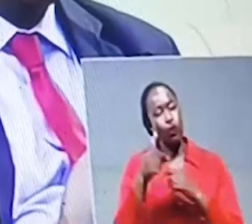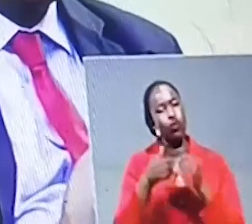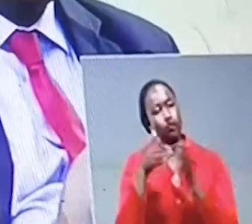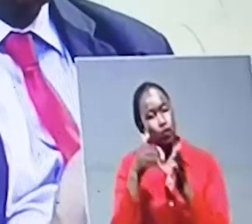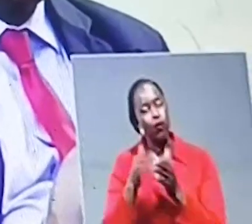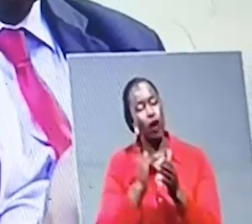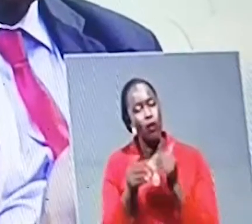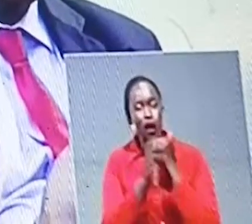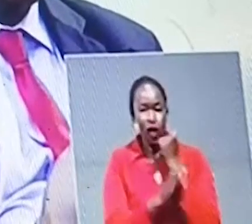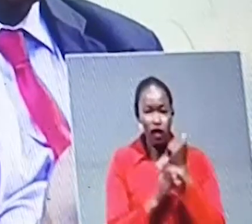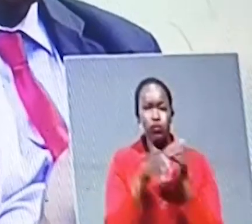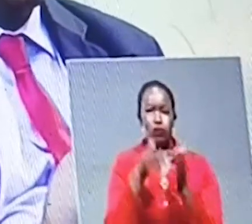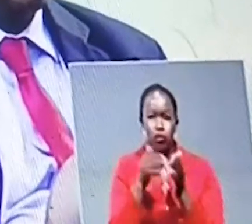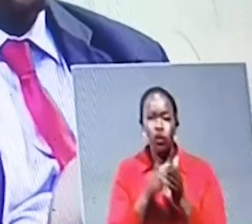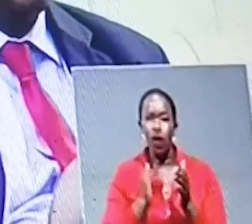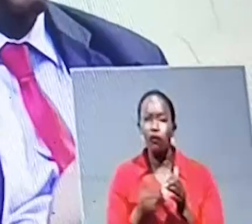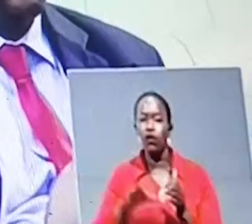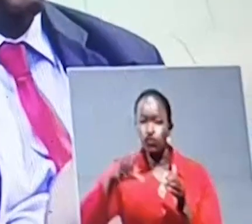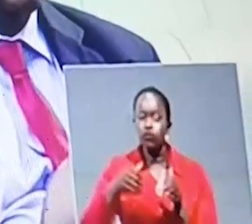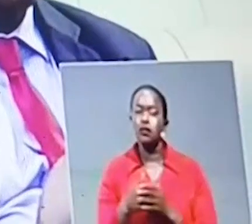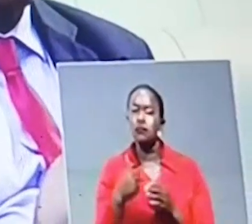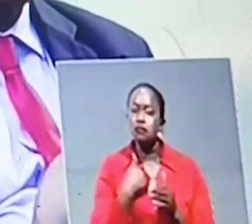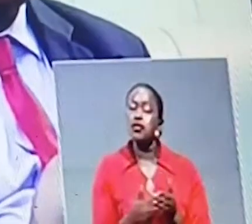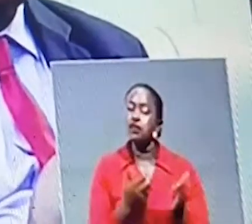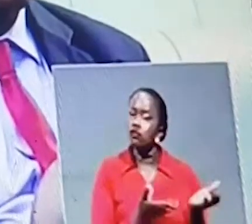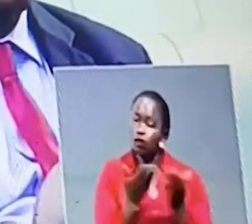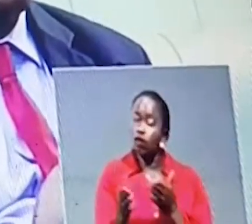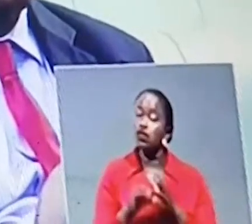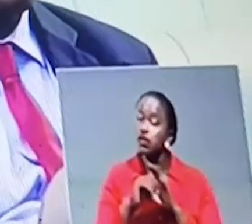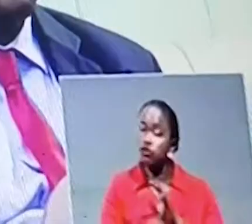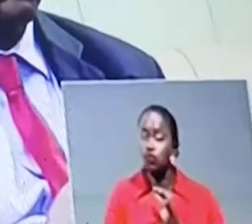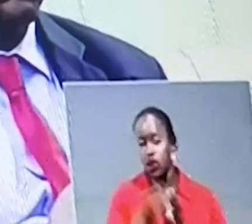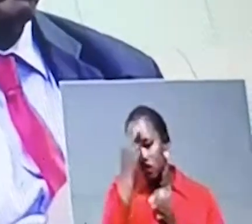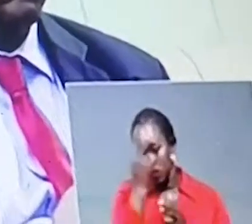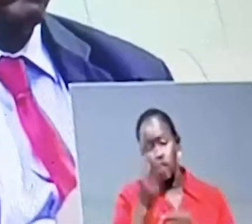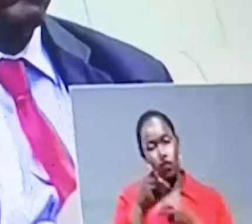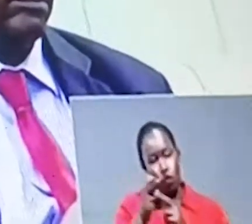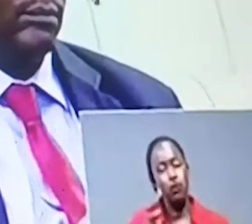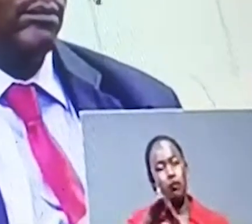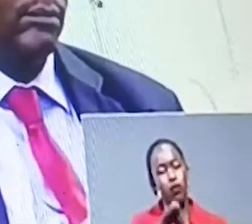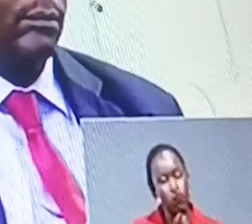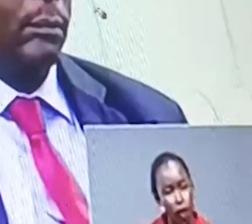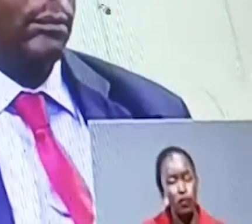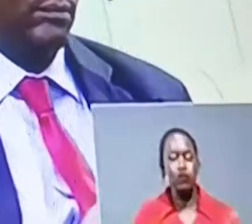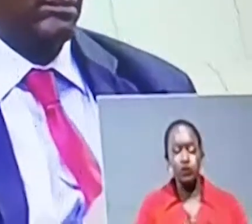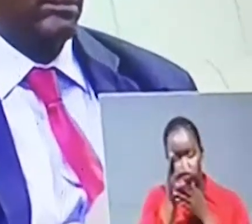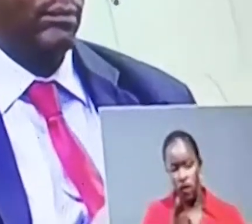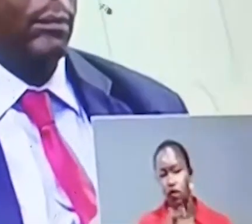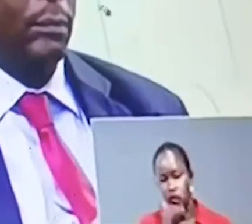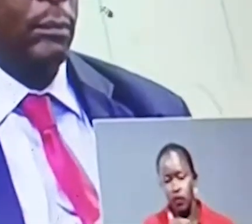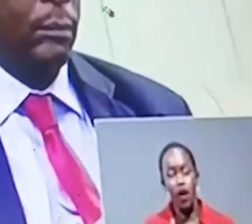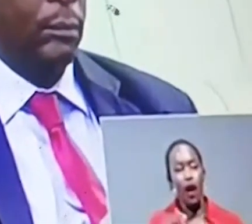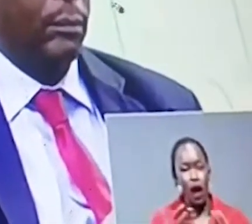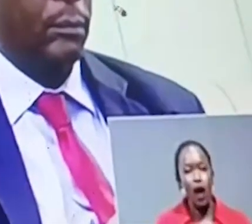country, affect our constituencies? I have raised here the matter of the student loan scheme, Right Honorable Speaker. How